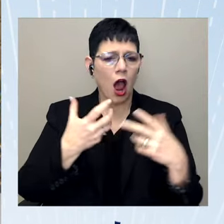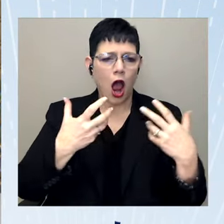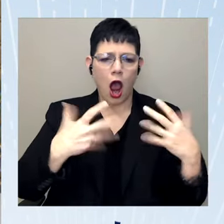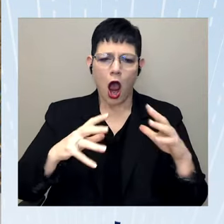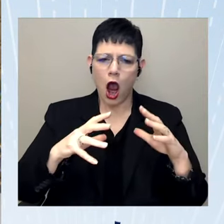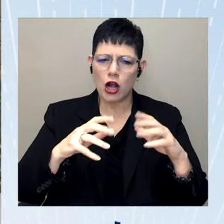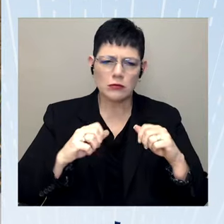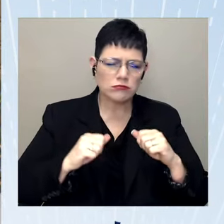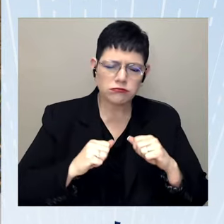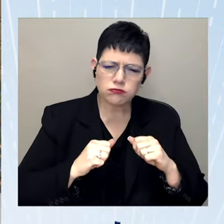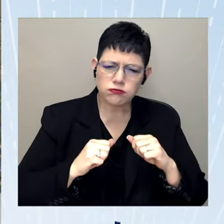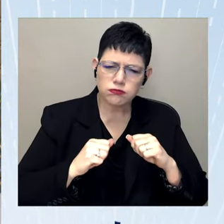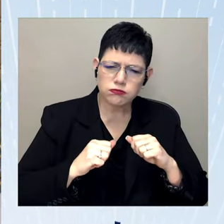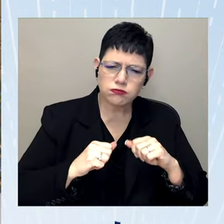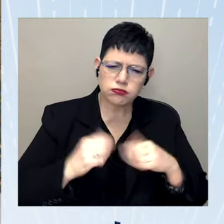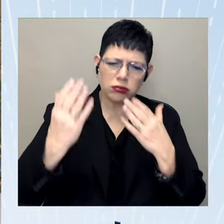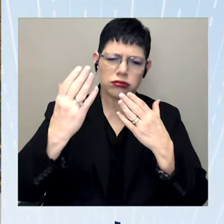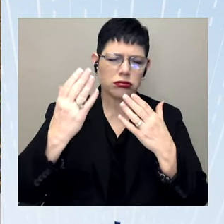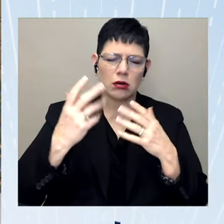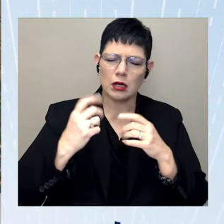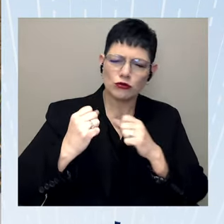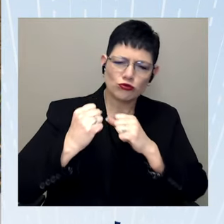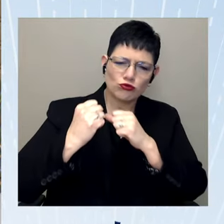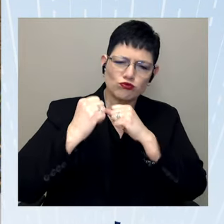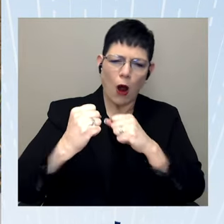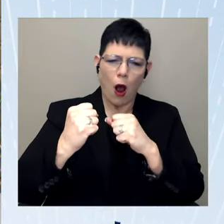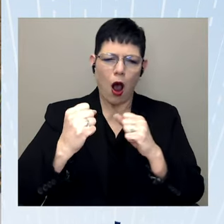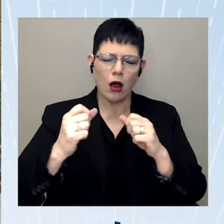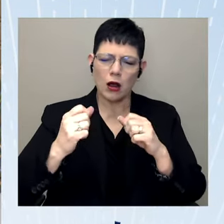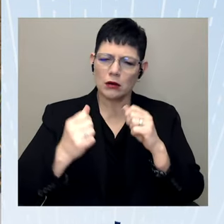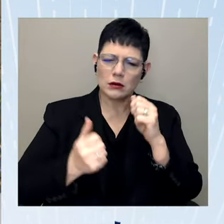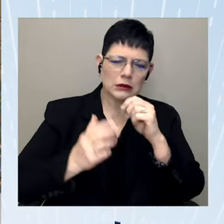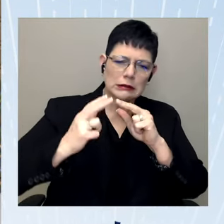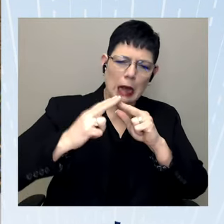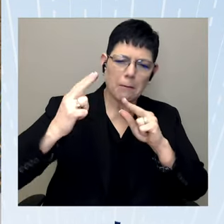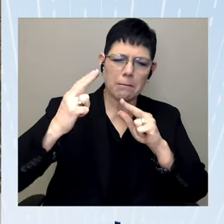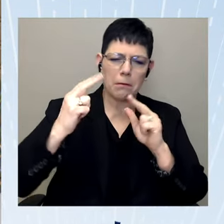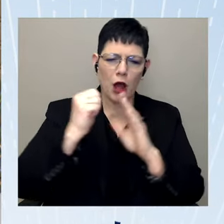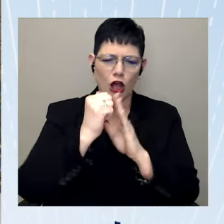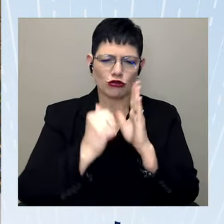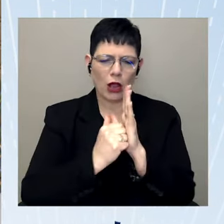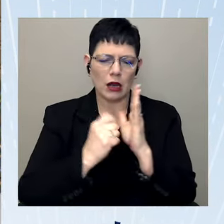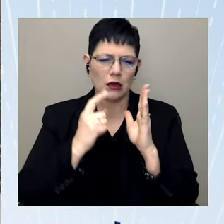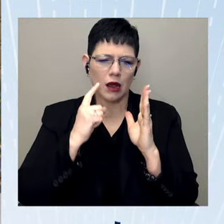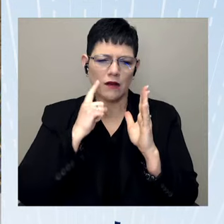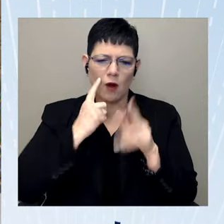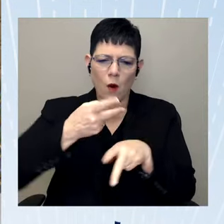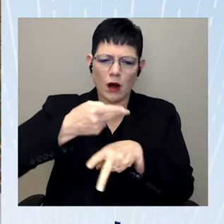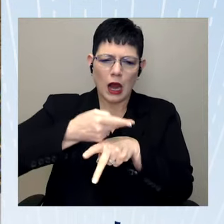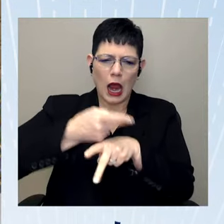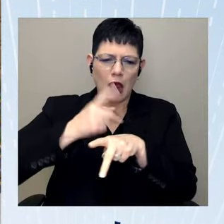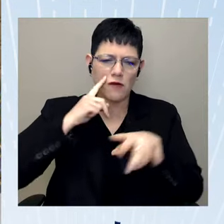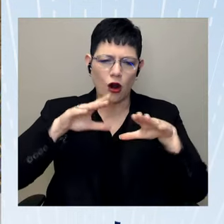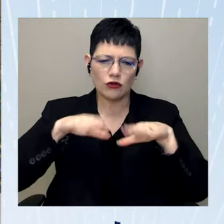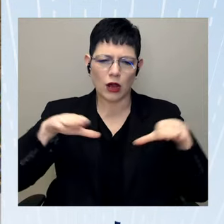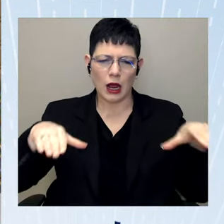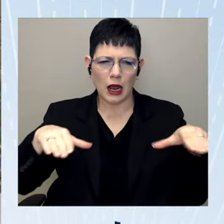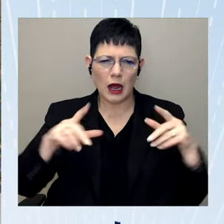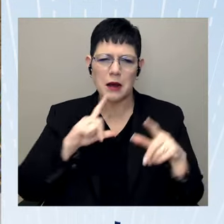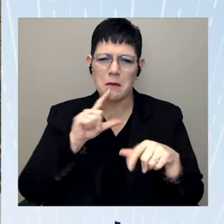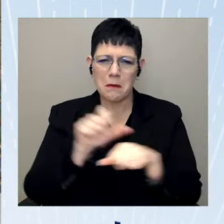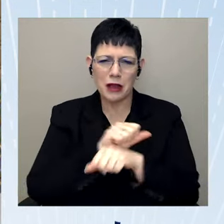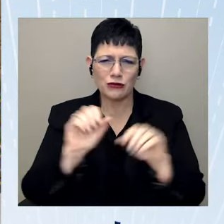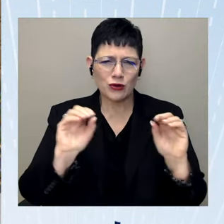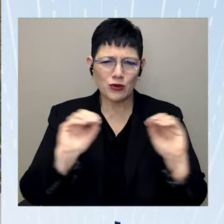agenda on care ever, really guaranteeing childcare for families, ensuring that no one would